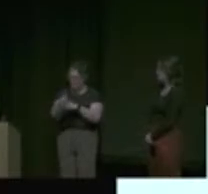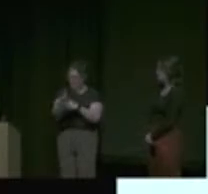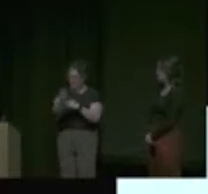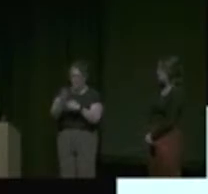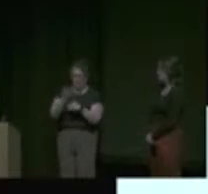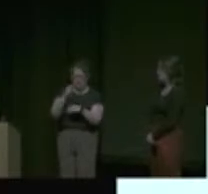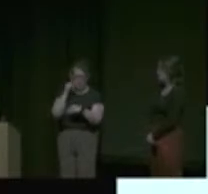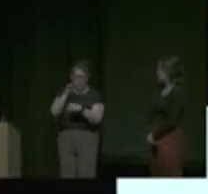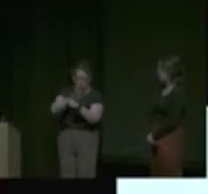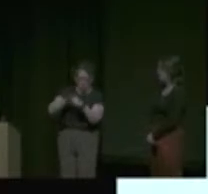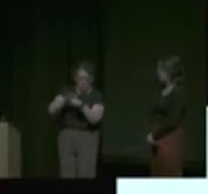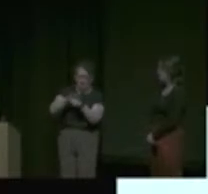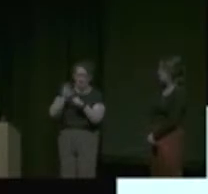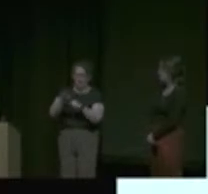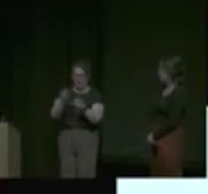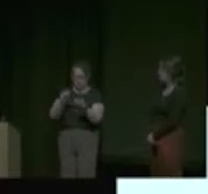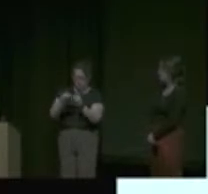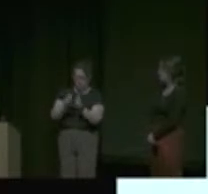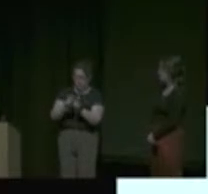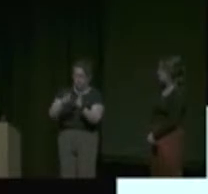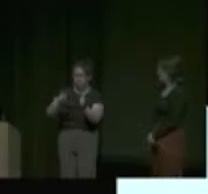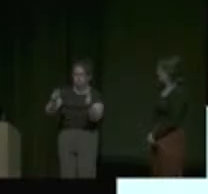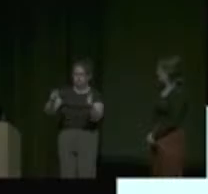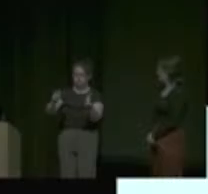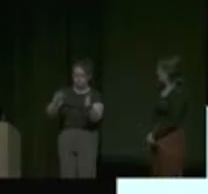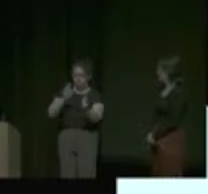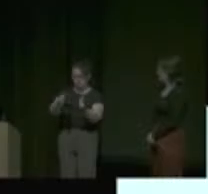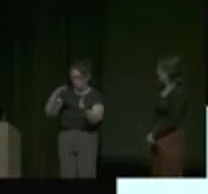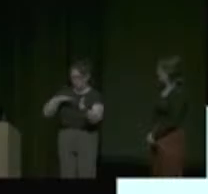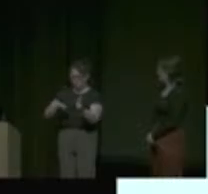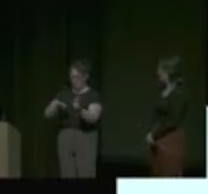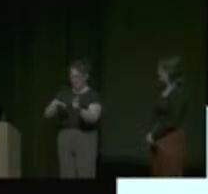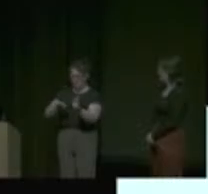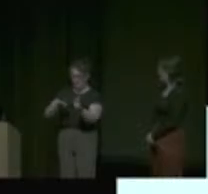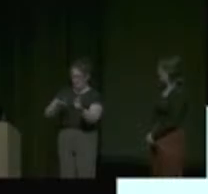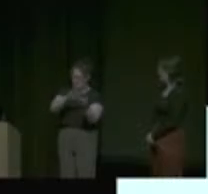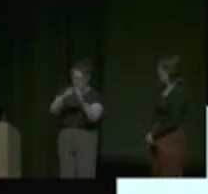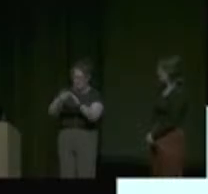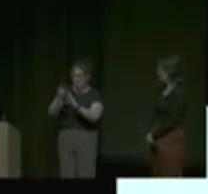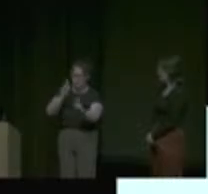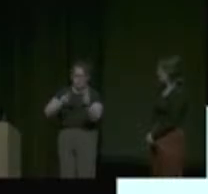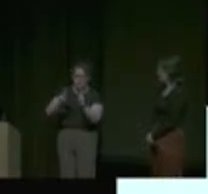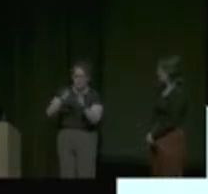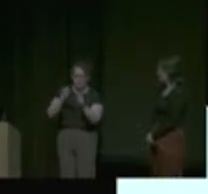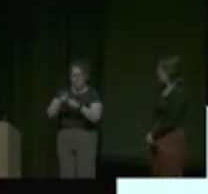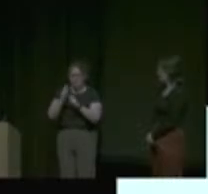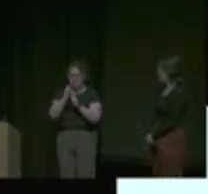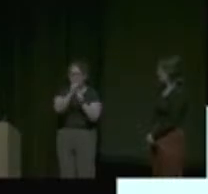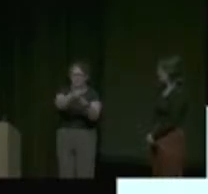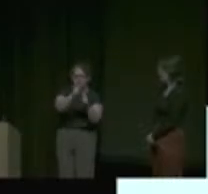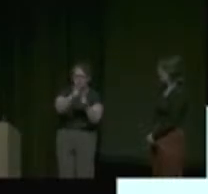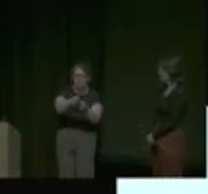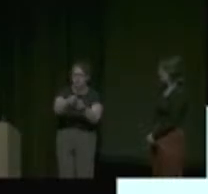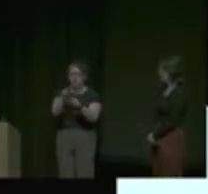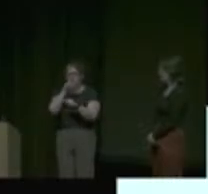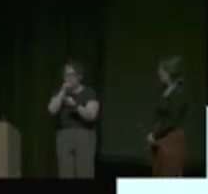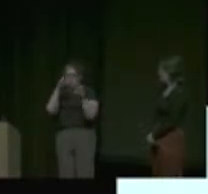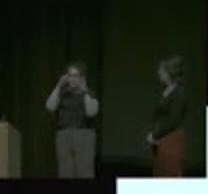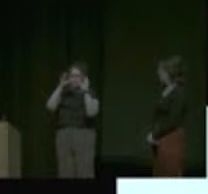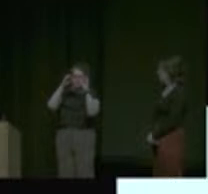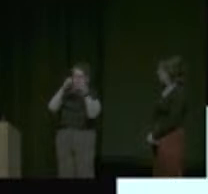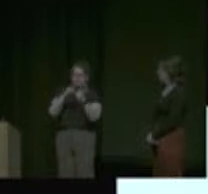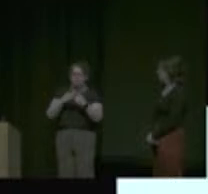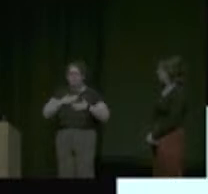their populations will increase, and then there'll be benefits to the public, the communities, whether it's fishing, birding, recreational